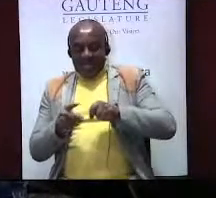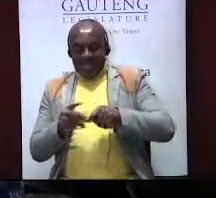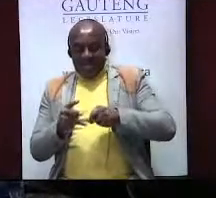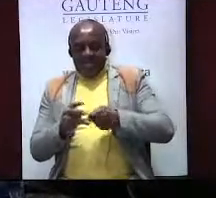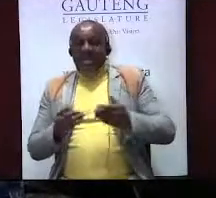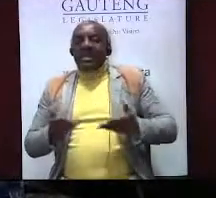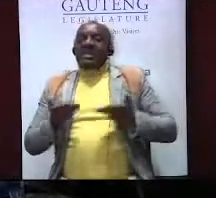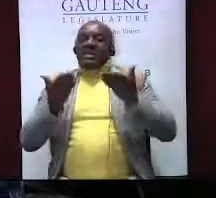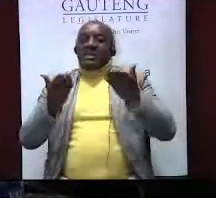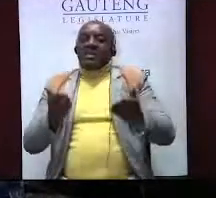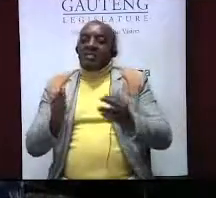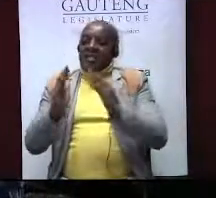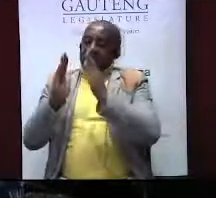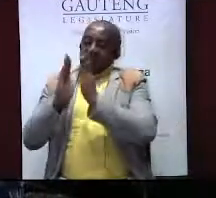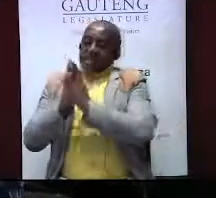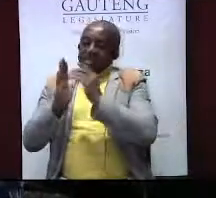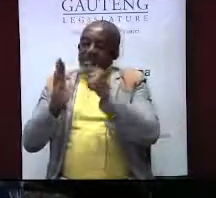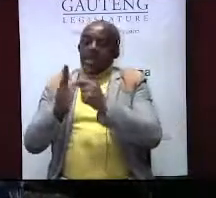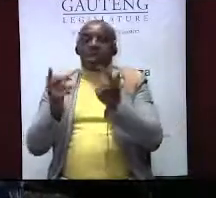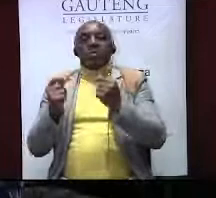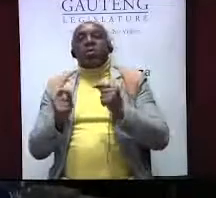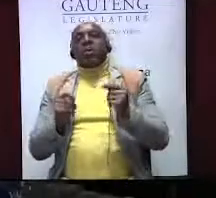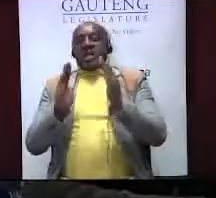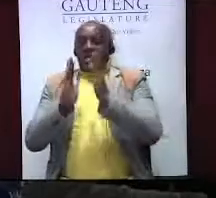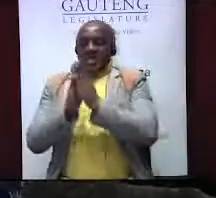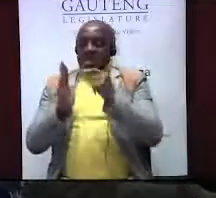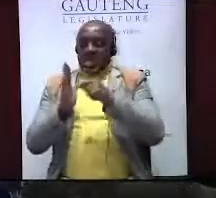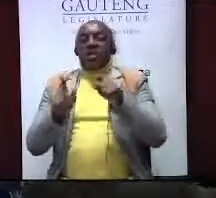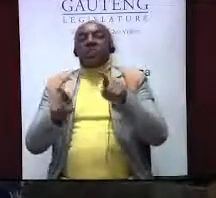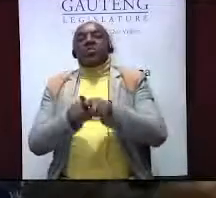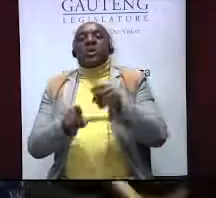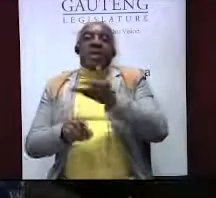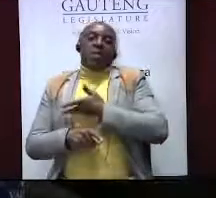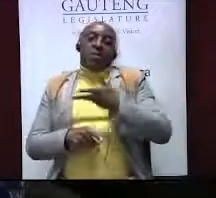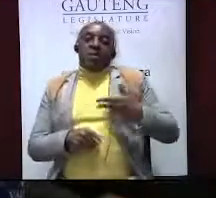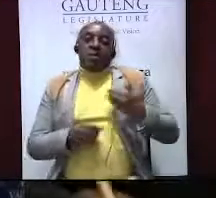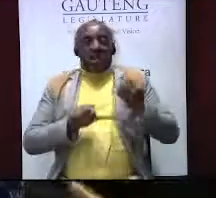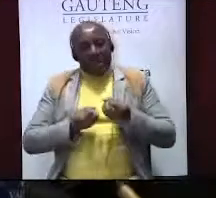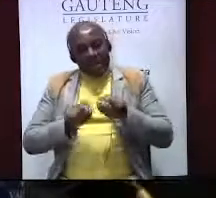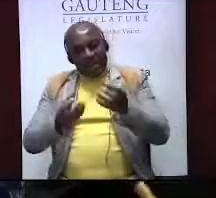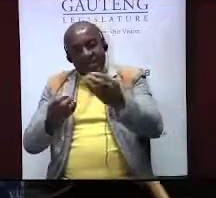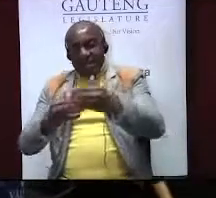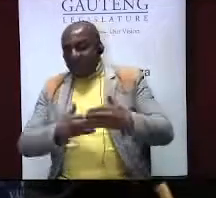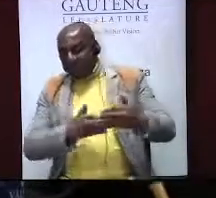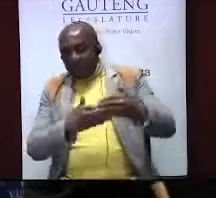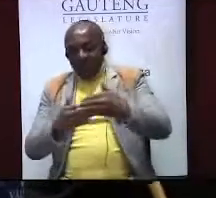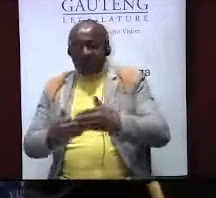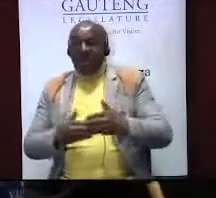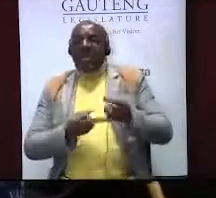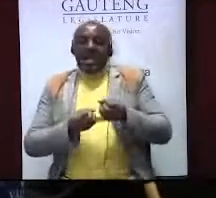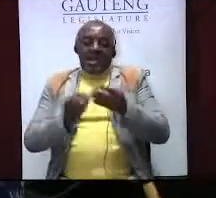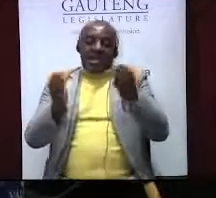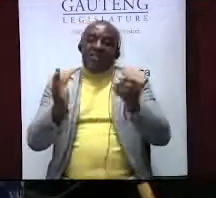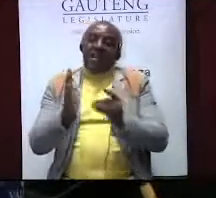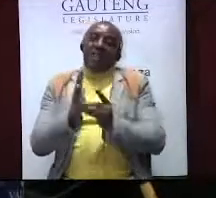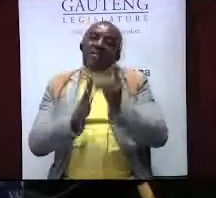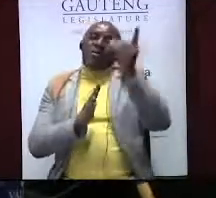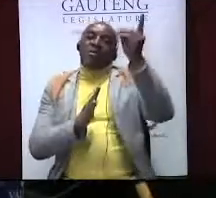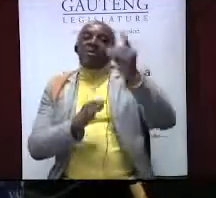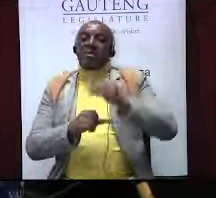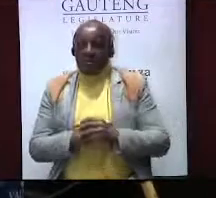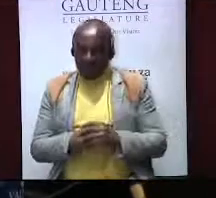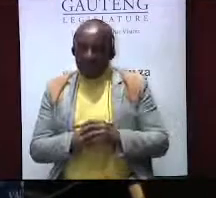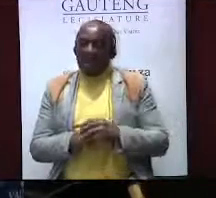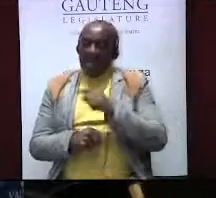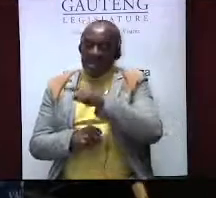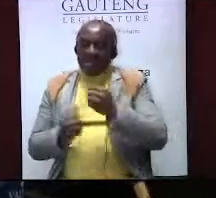offers. The church is like a woman. It gives caring, upliftment, and development. And